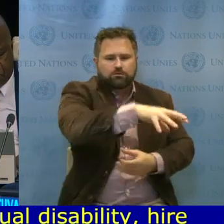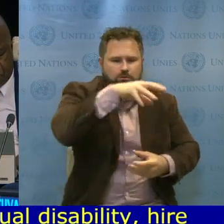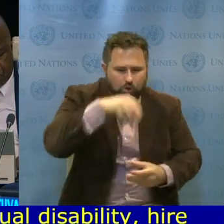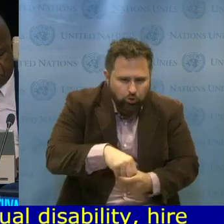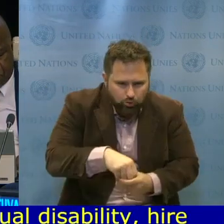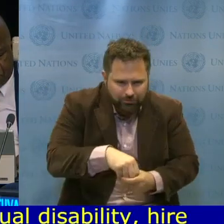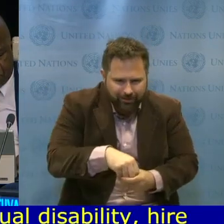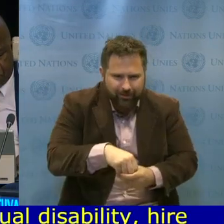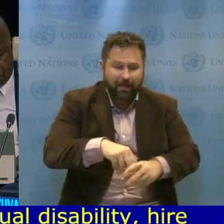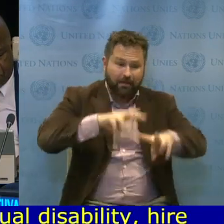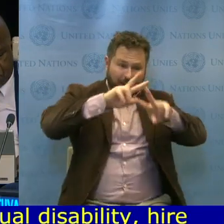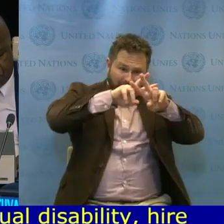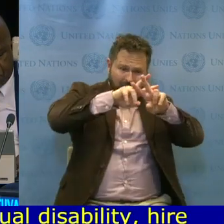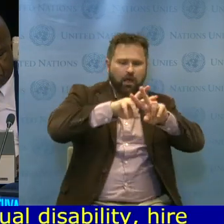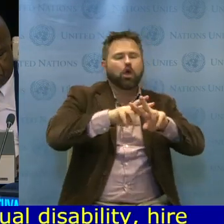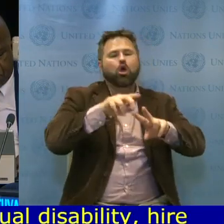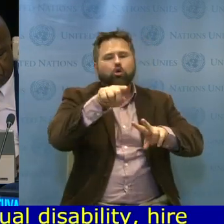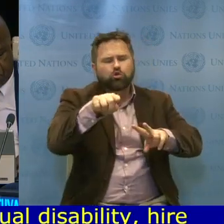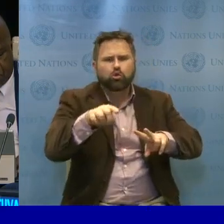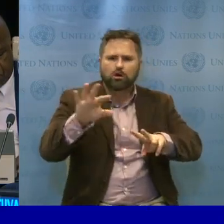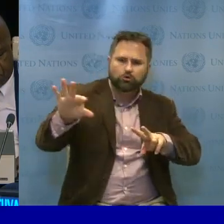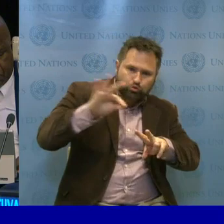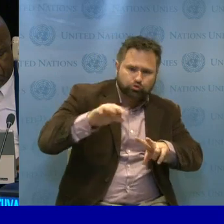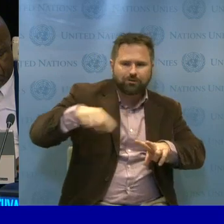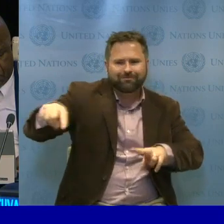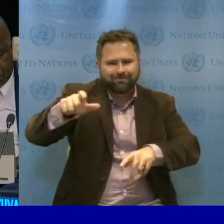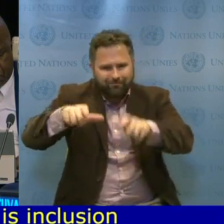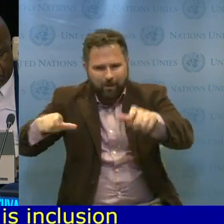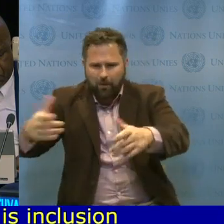is included, a world where everyone is